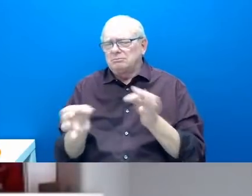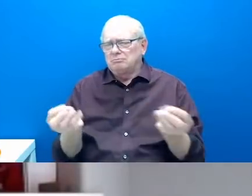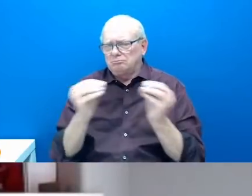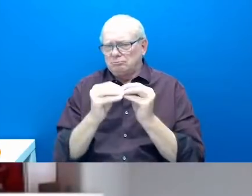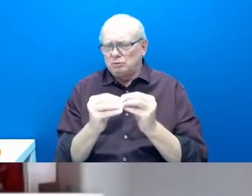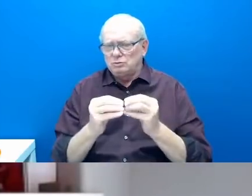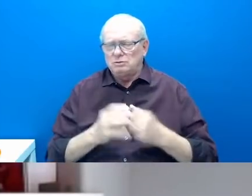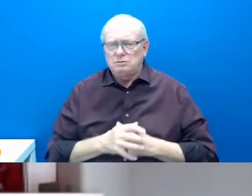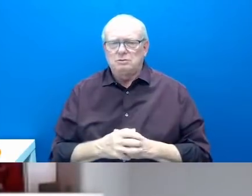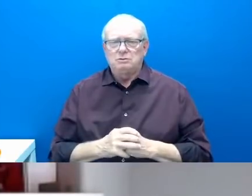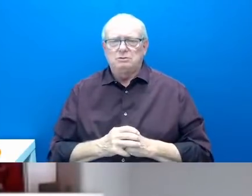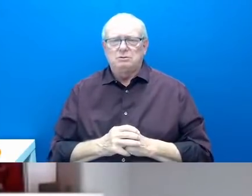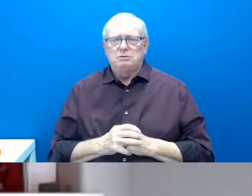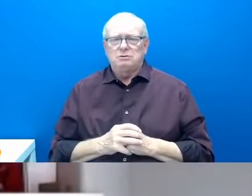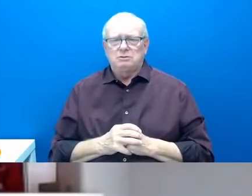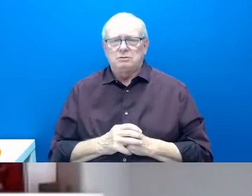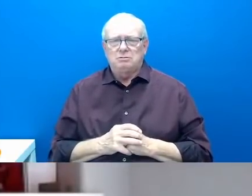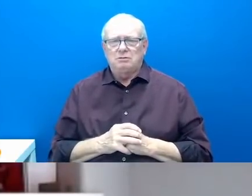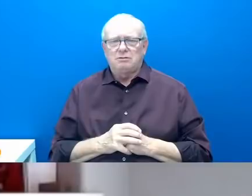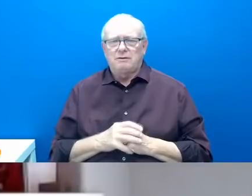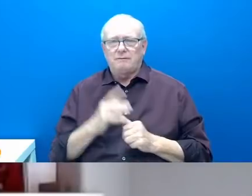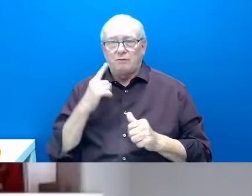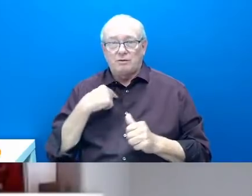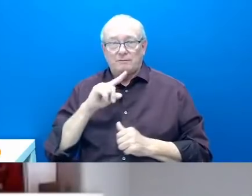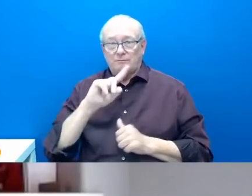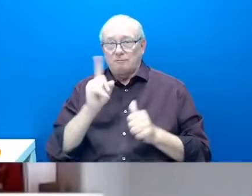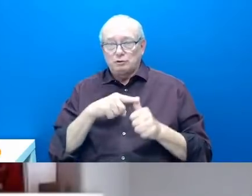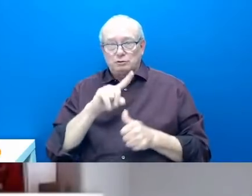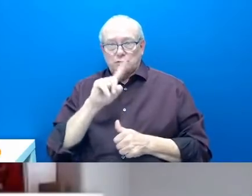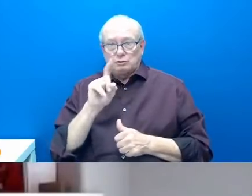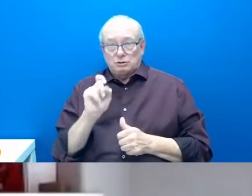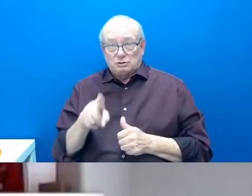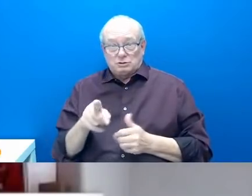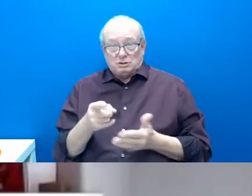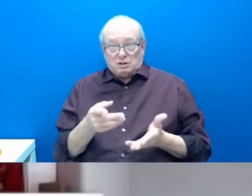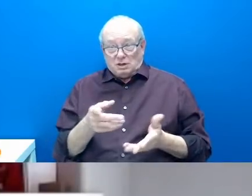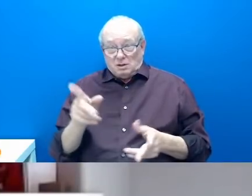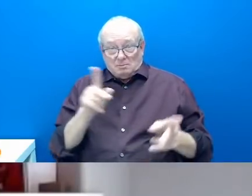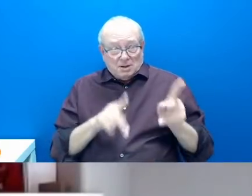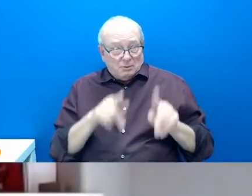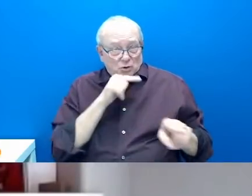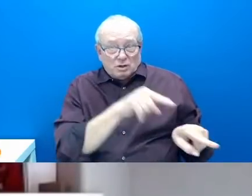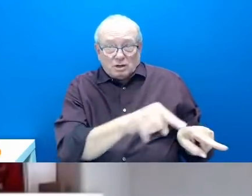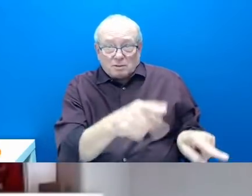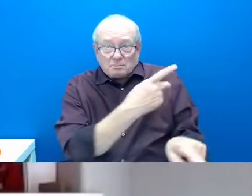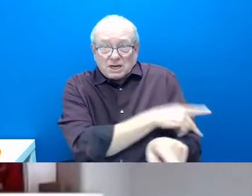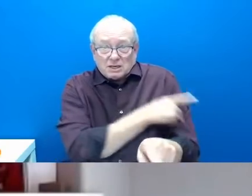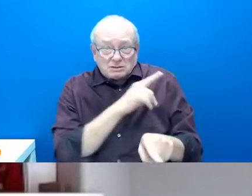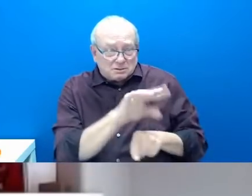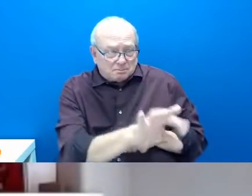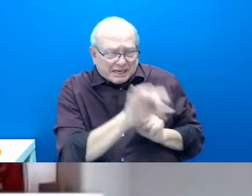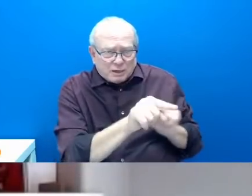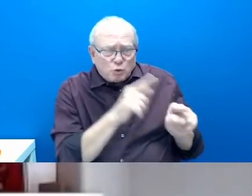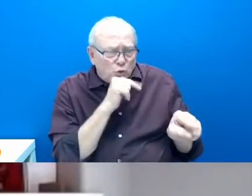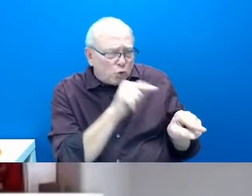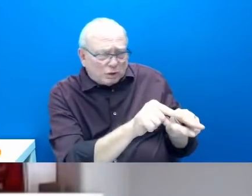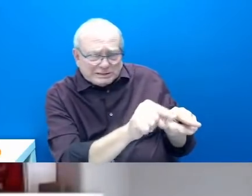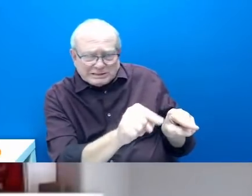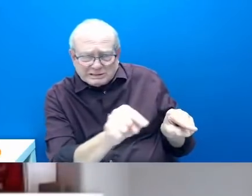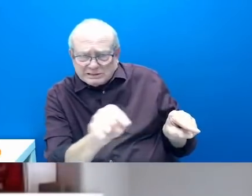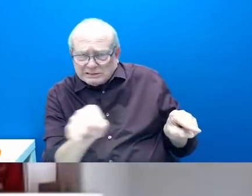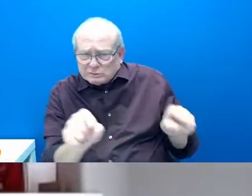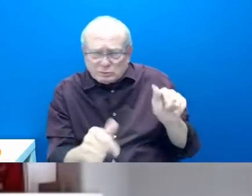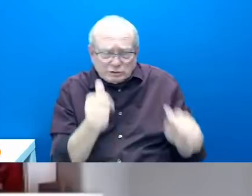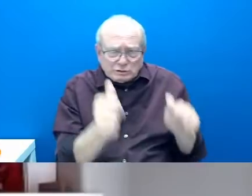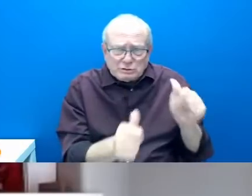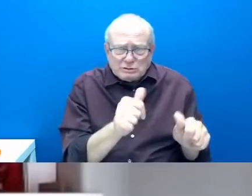question that comes to my mind is, who do you select? And that, that has that's a very